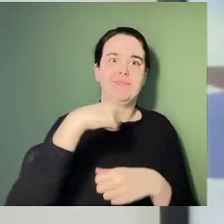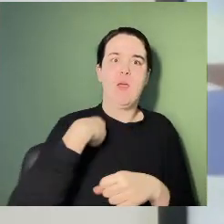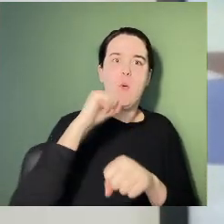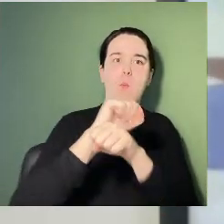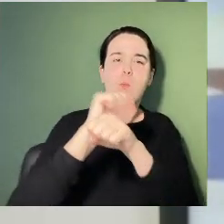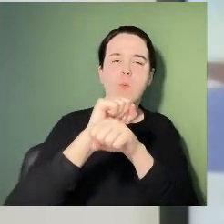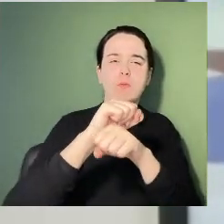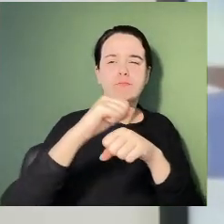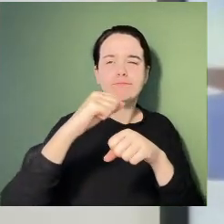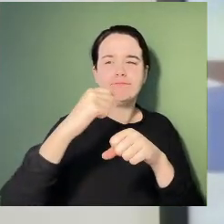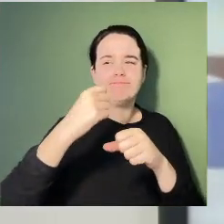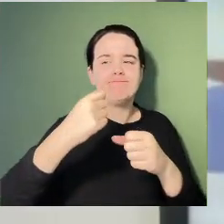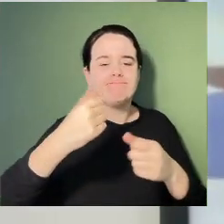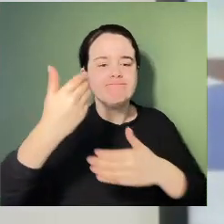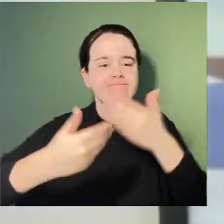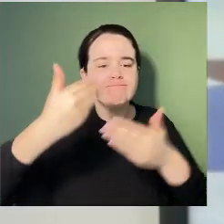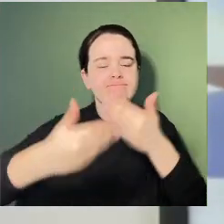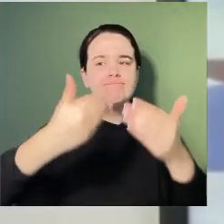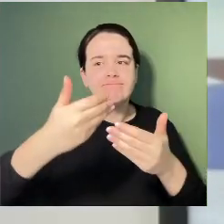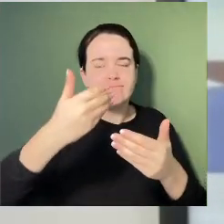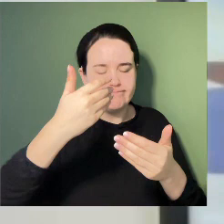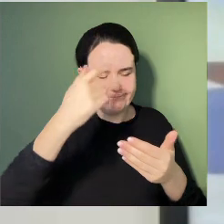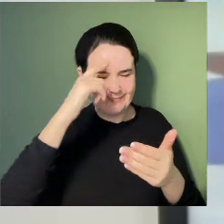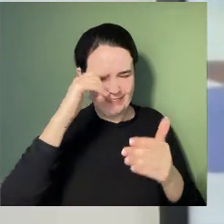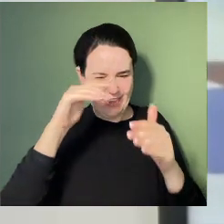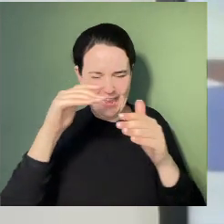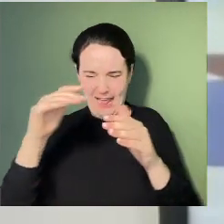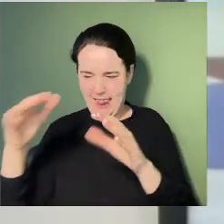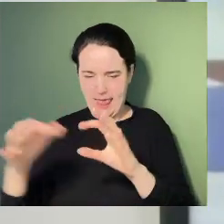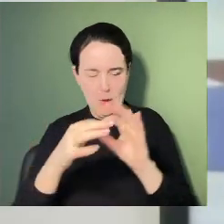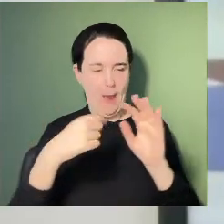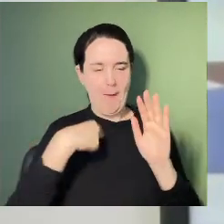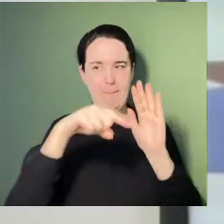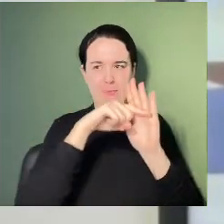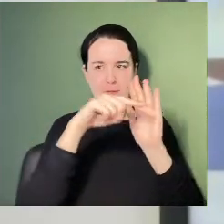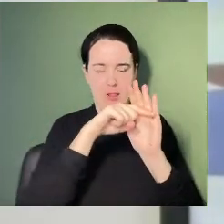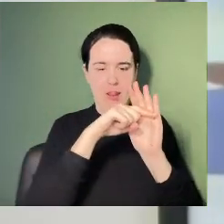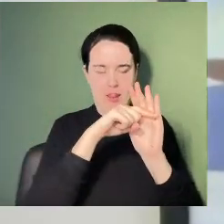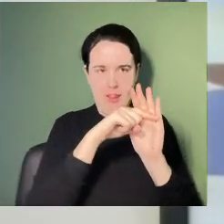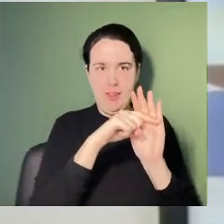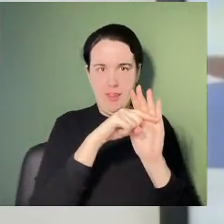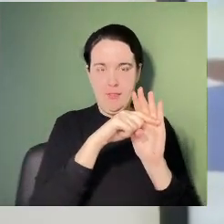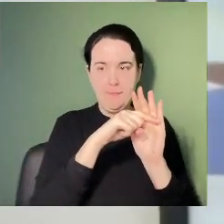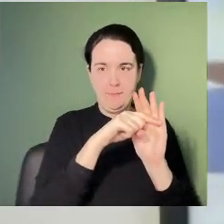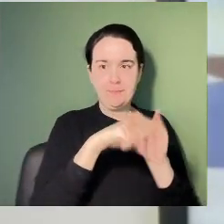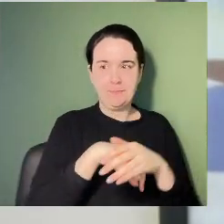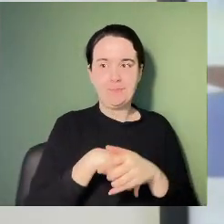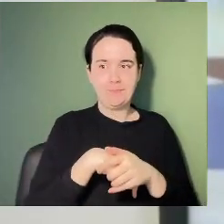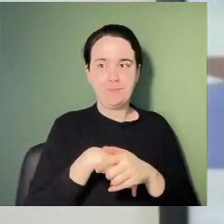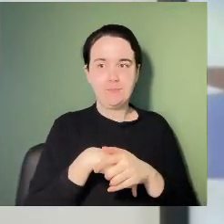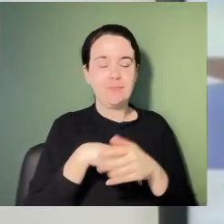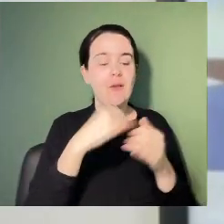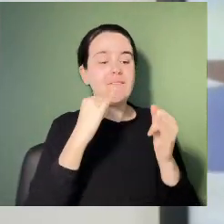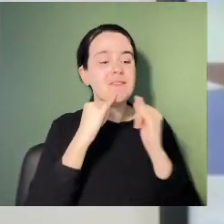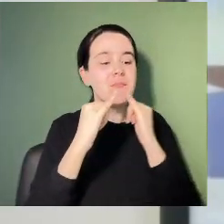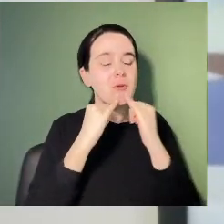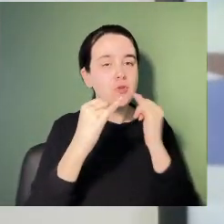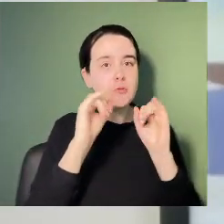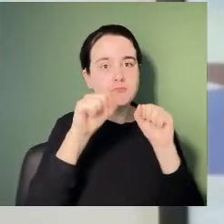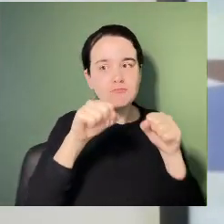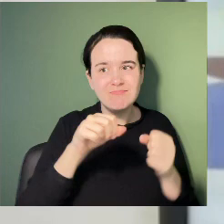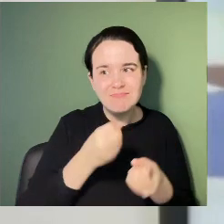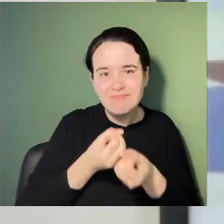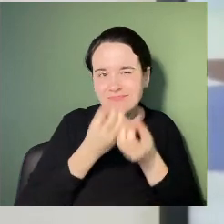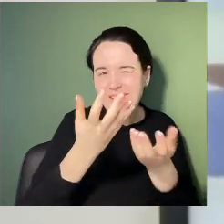very clearly linked with this principle of access to information. But when there's so much out there, how can you